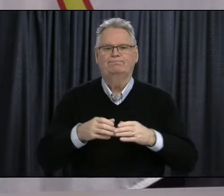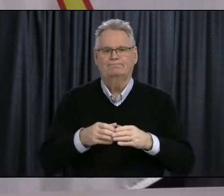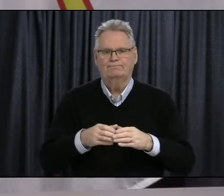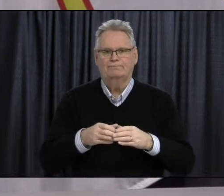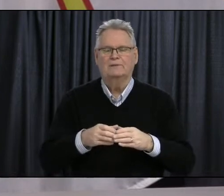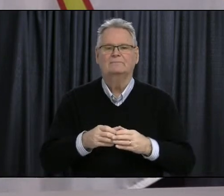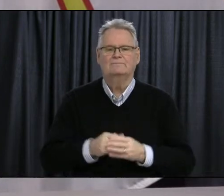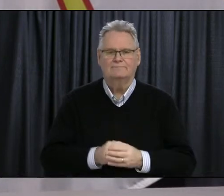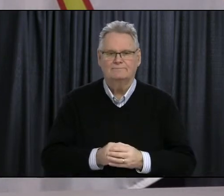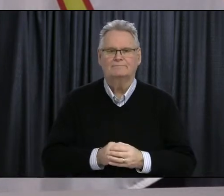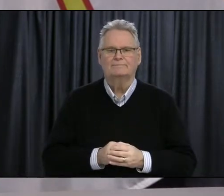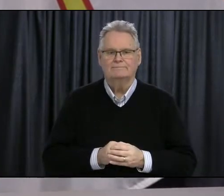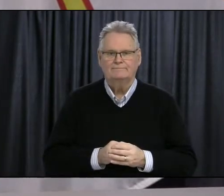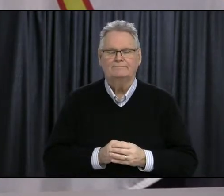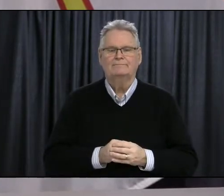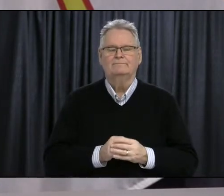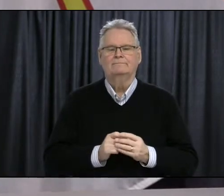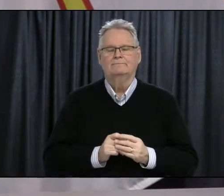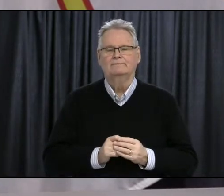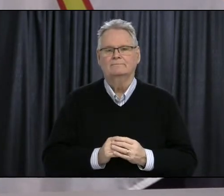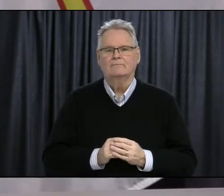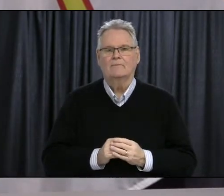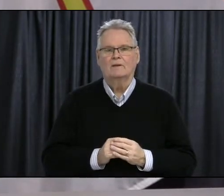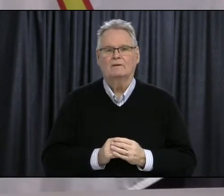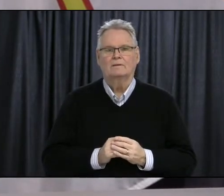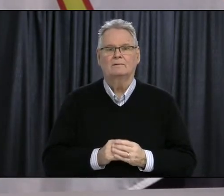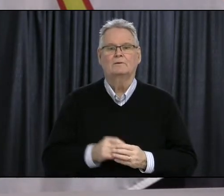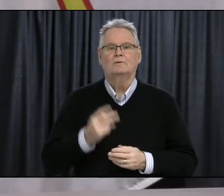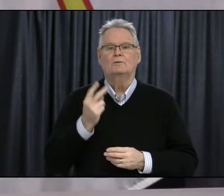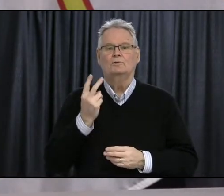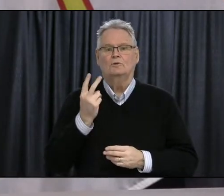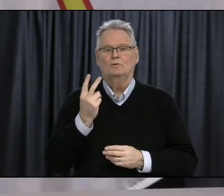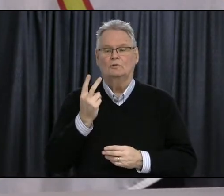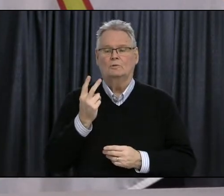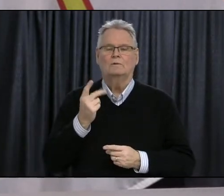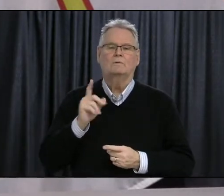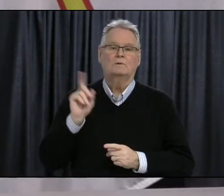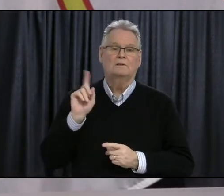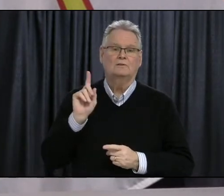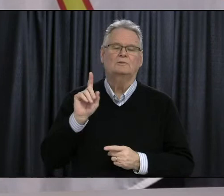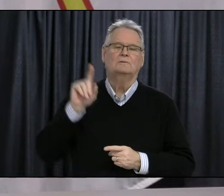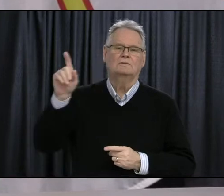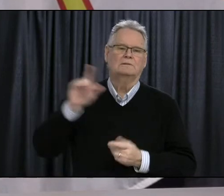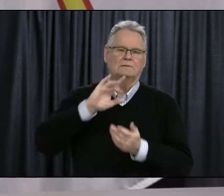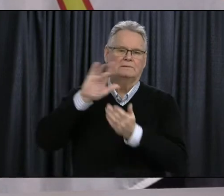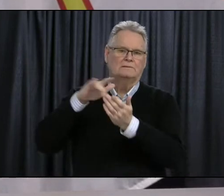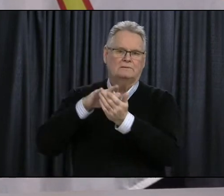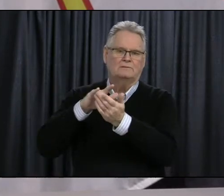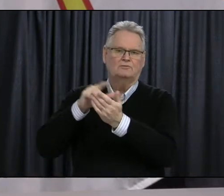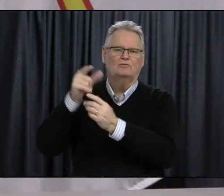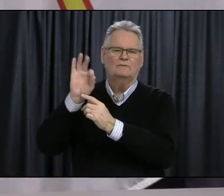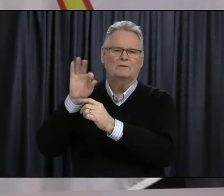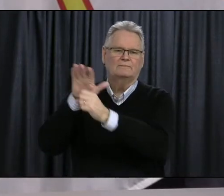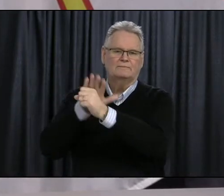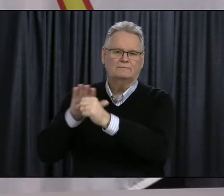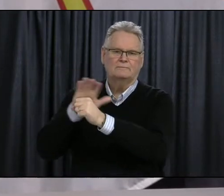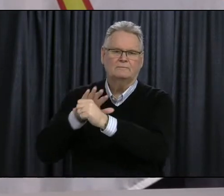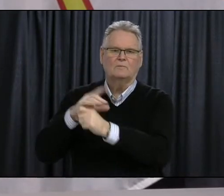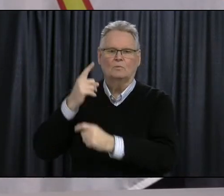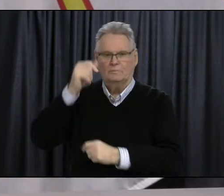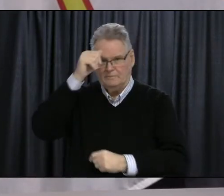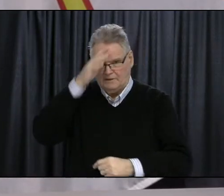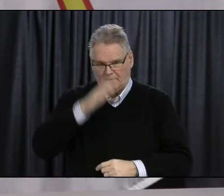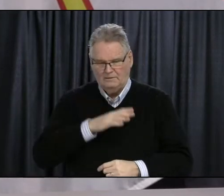yesterday. 2 of the cases are in Central Health. Both are male. One is between the age of 40 and 49 and